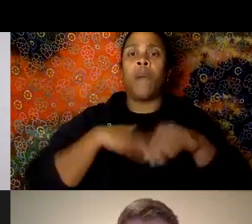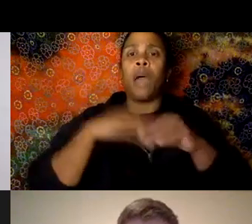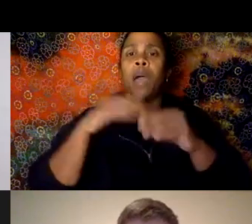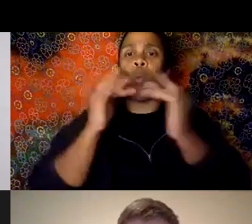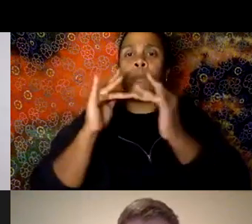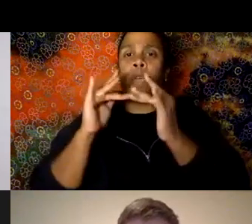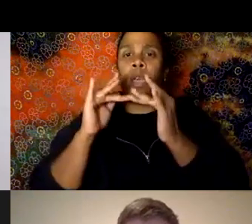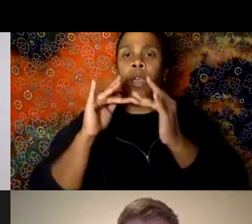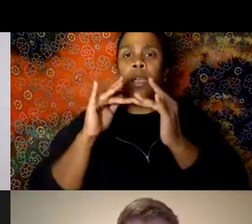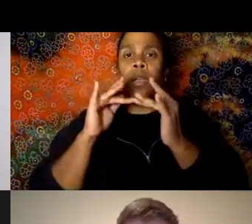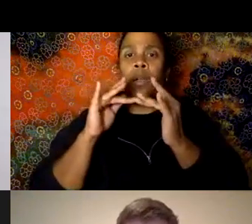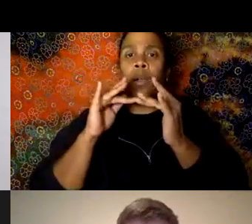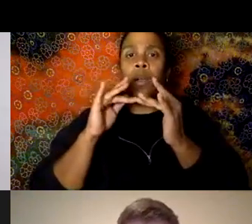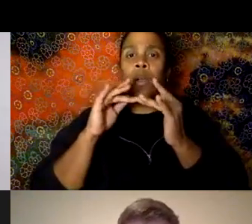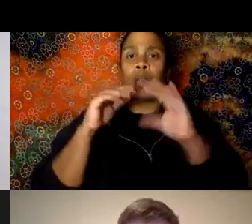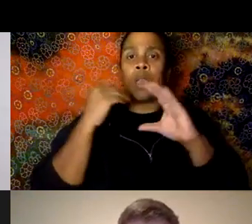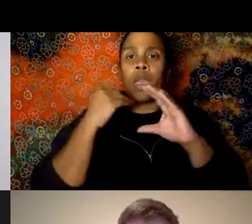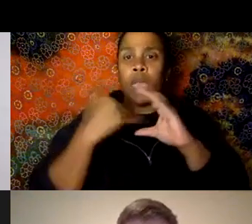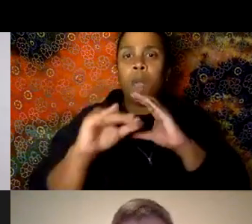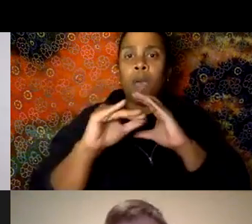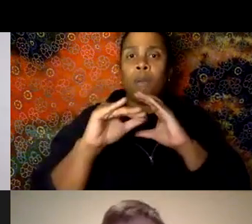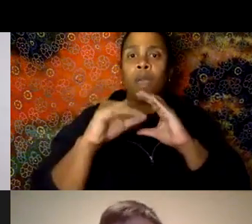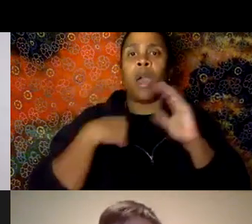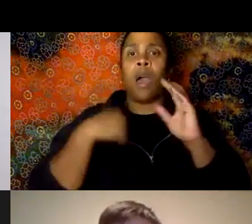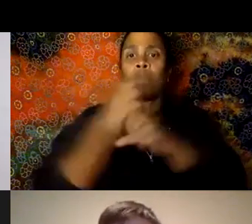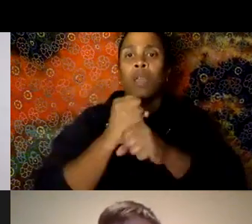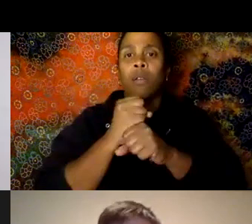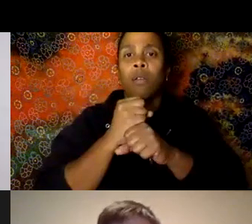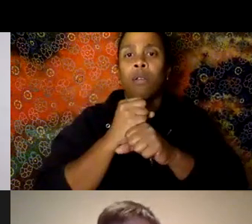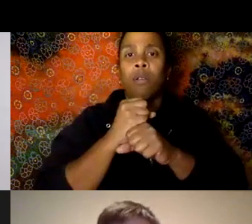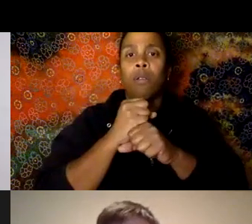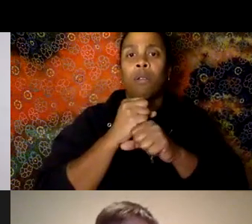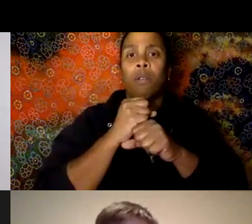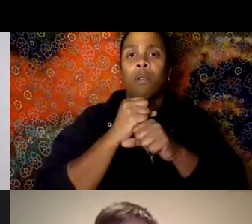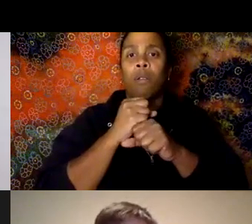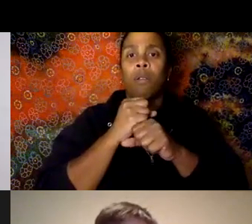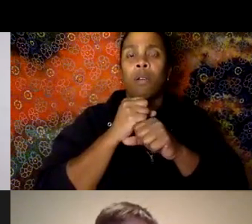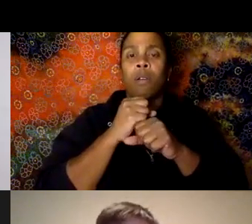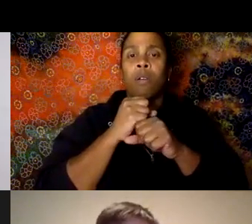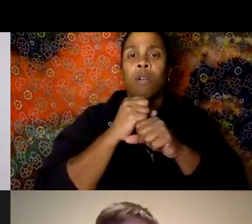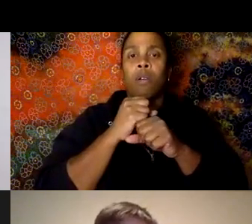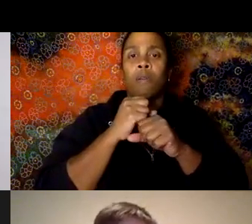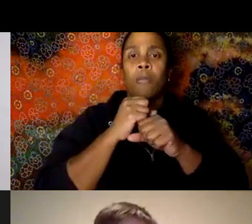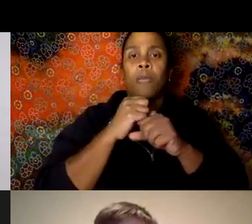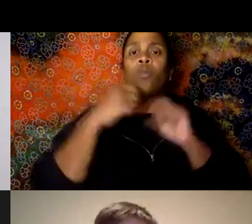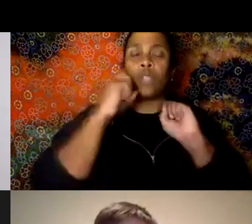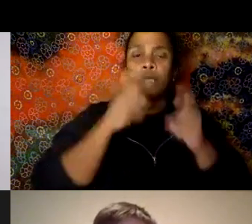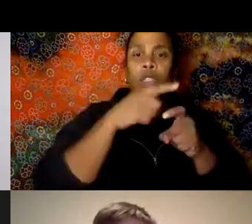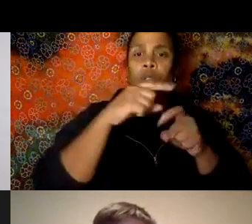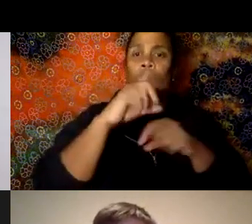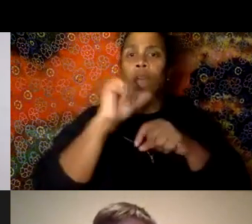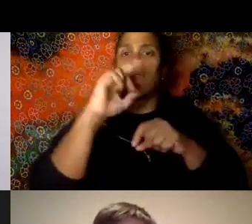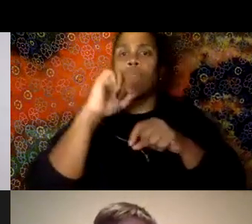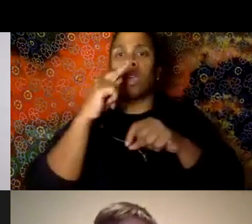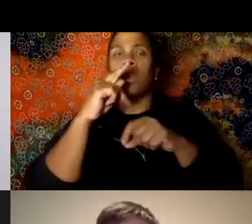just write me and I will get you a link to sign up if you want to do that. All right, great. And then you've been here tonight for a MeWe